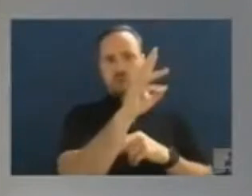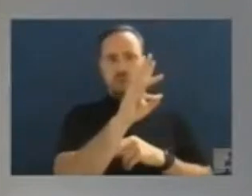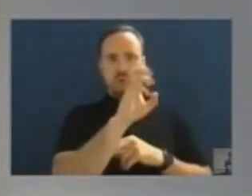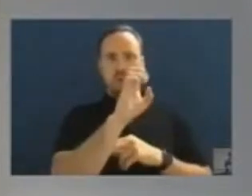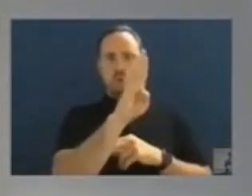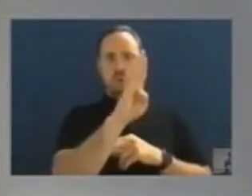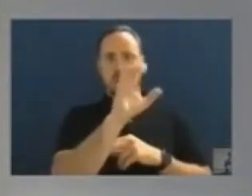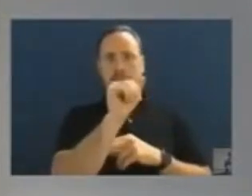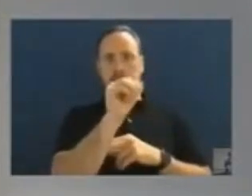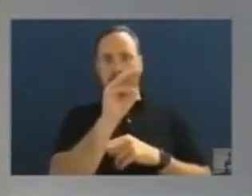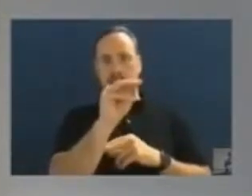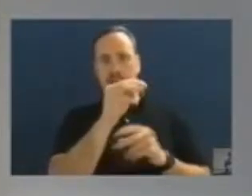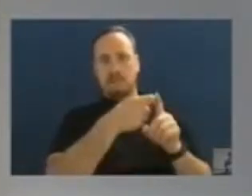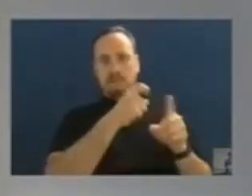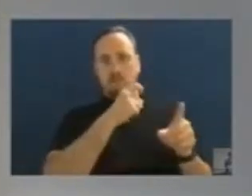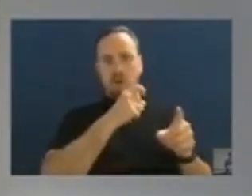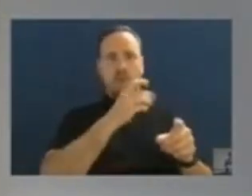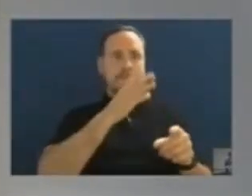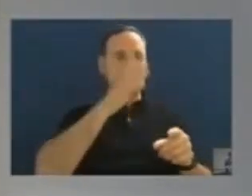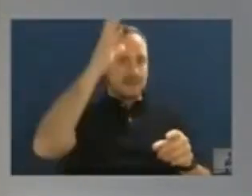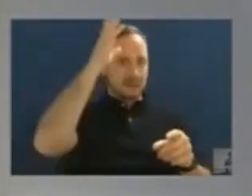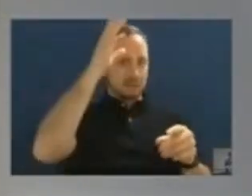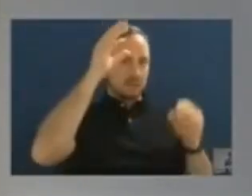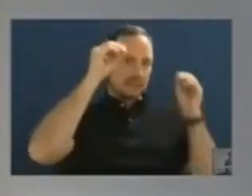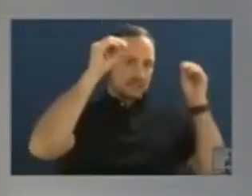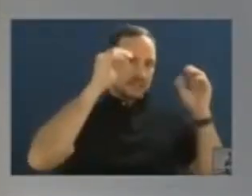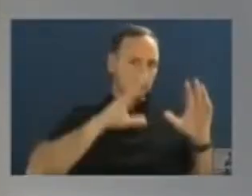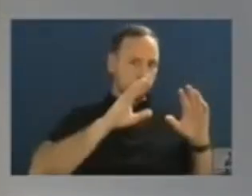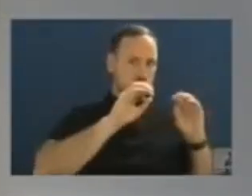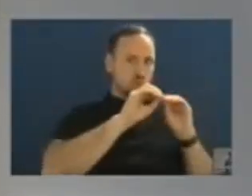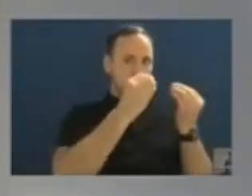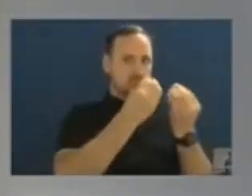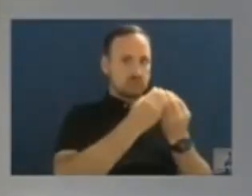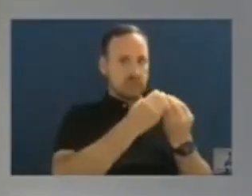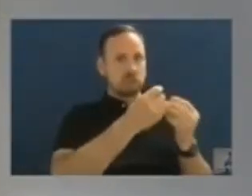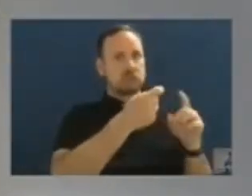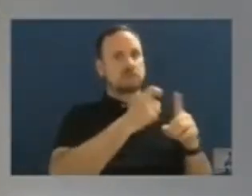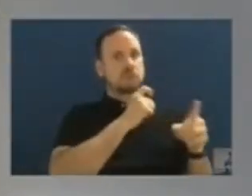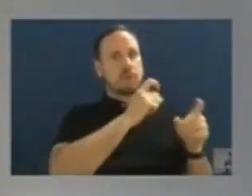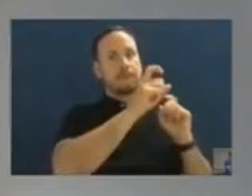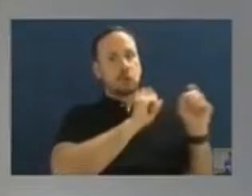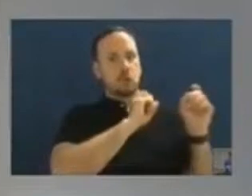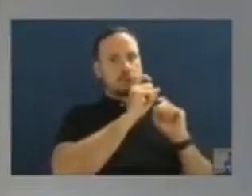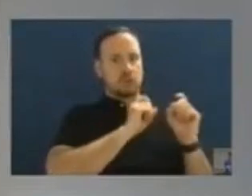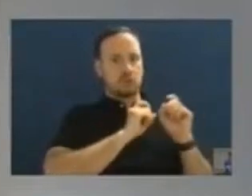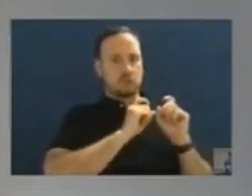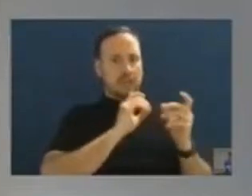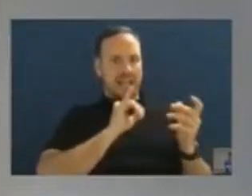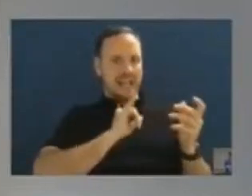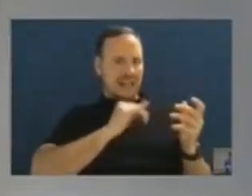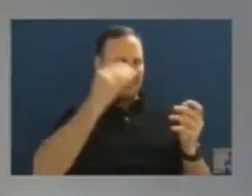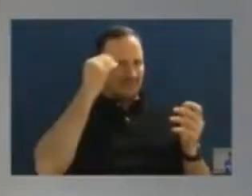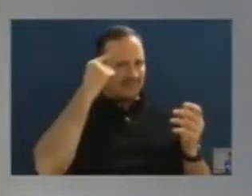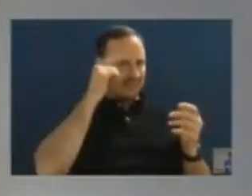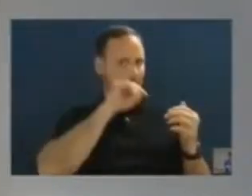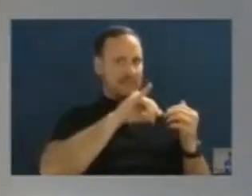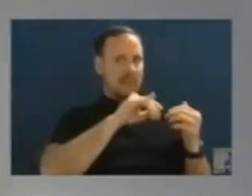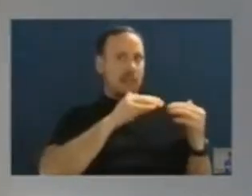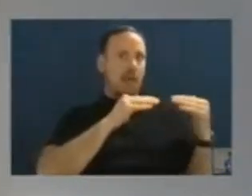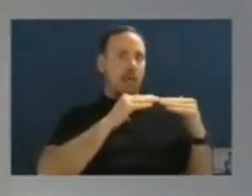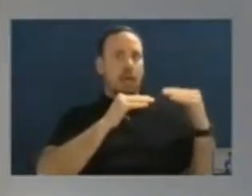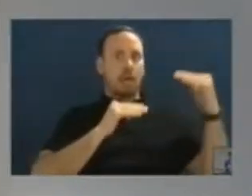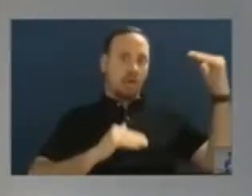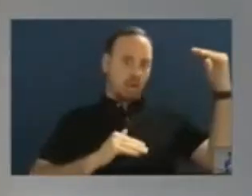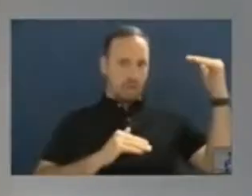money that's comes specifically from donations at the school. So I find that as a massive equity issue. So I think that